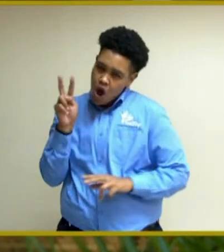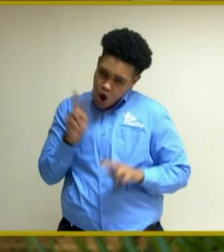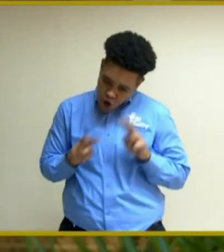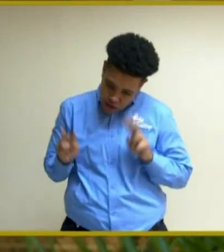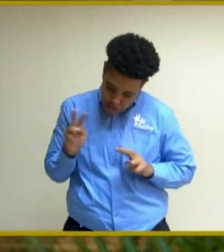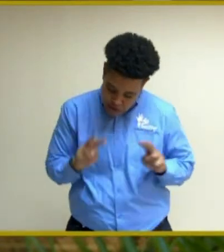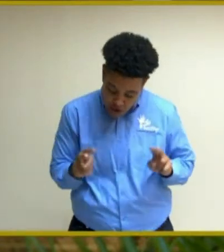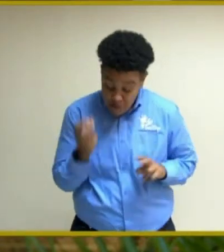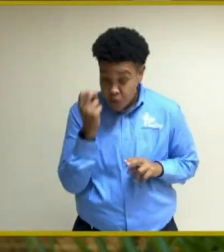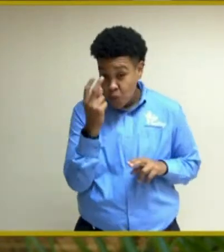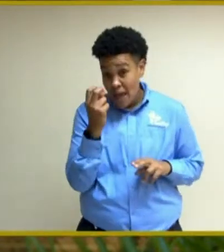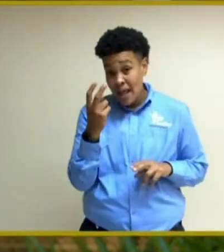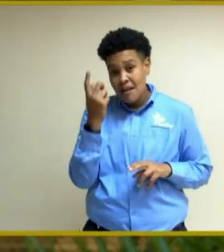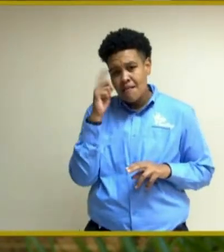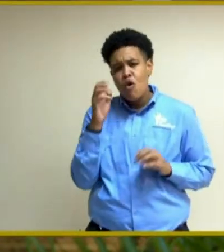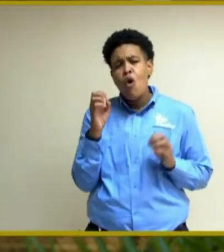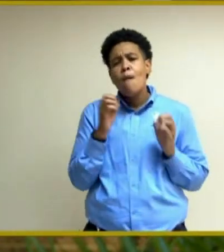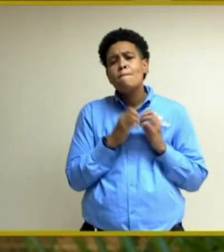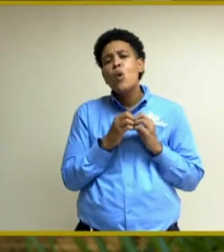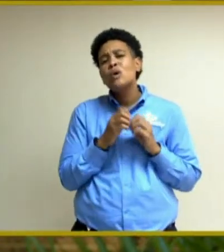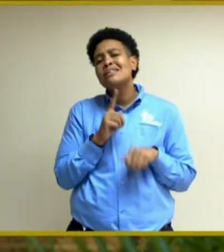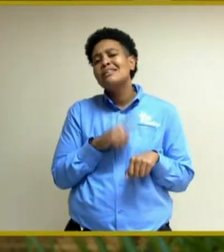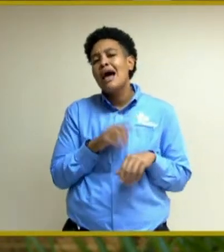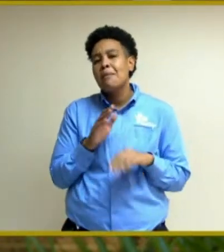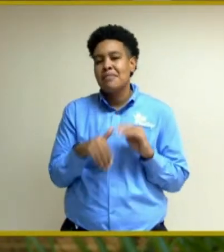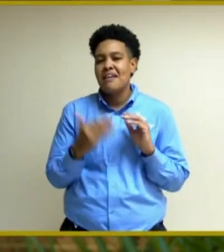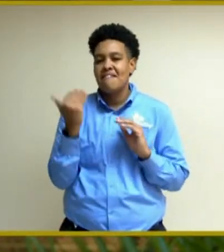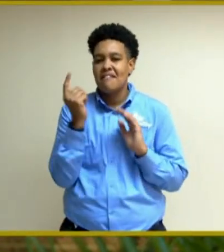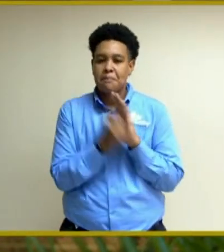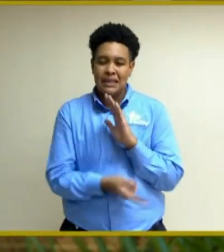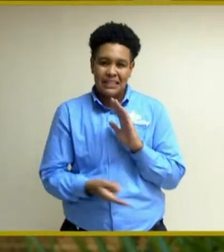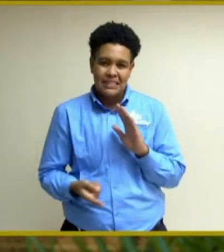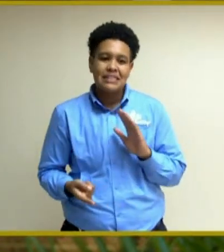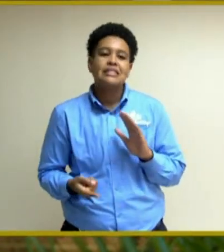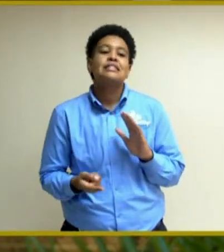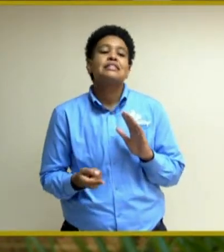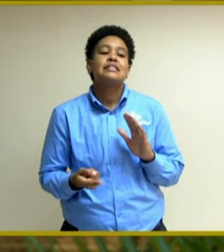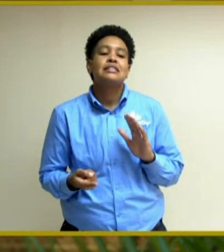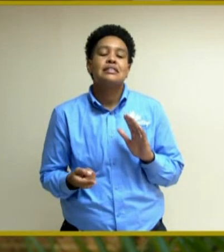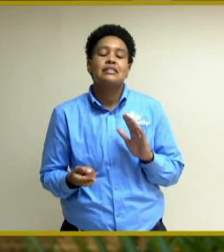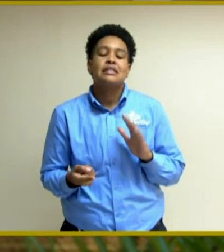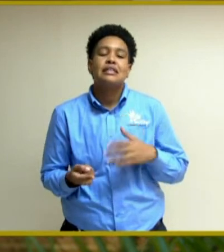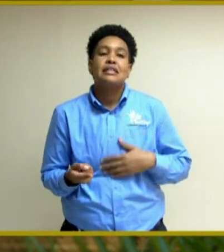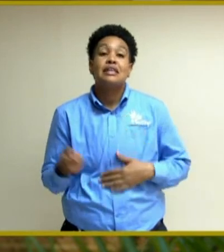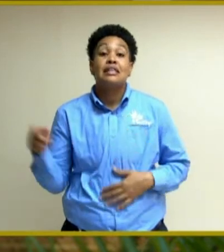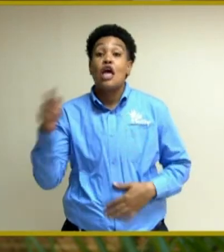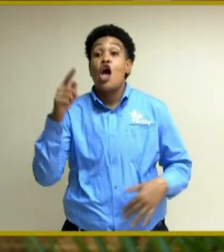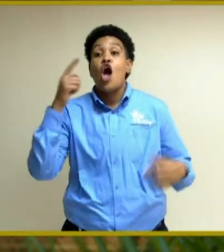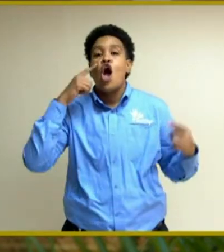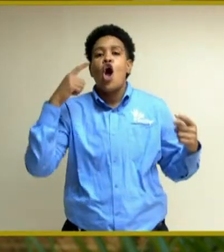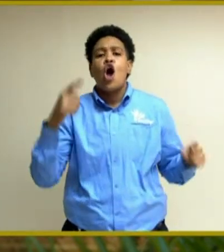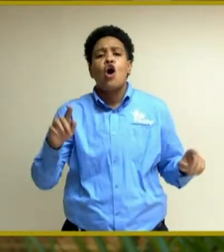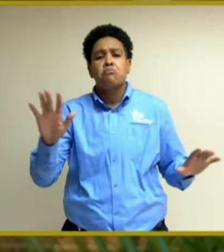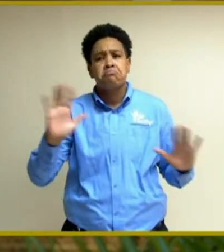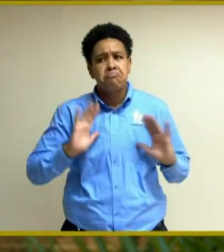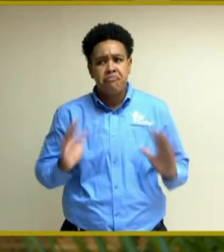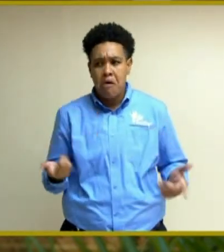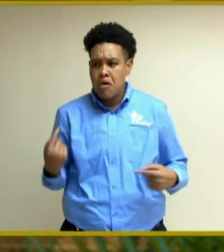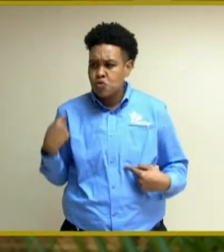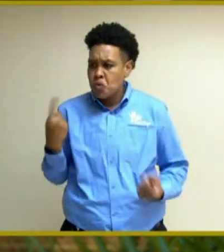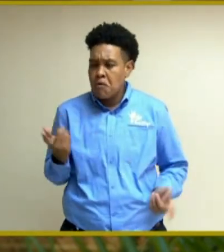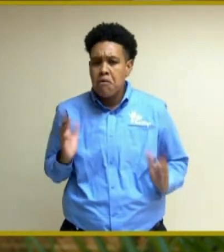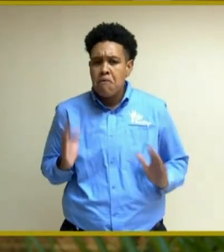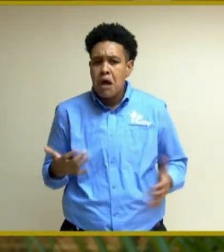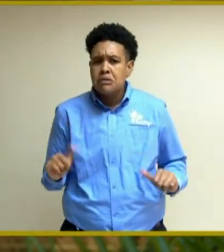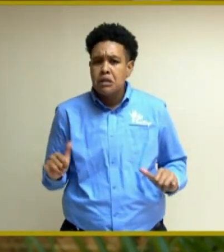observed just 12 for a little more than 15 minutes, and their outcome has certainly been good,